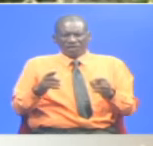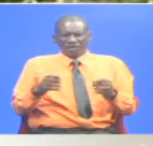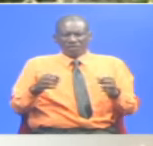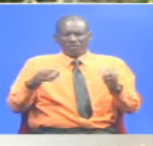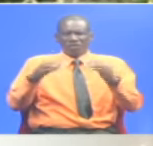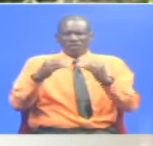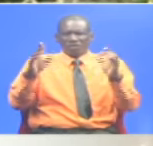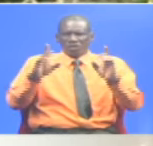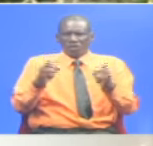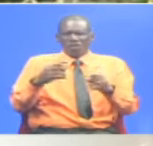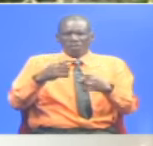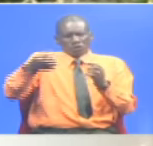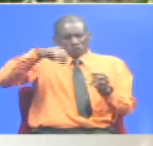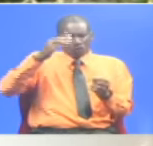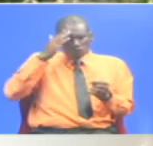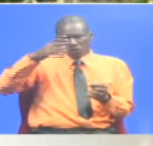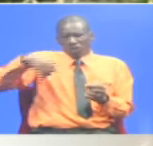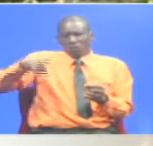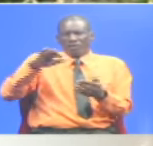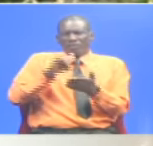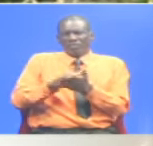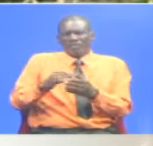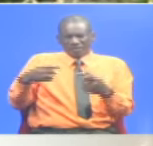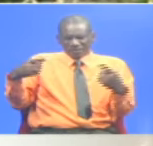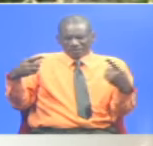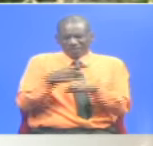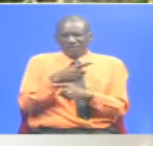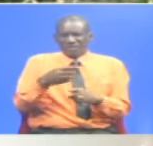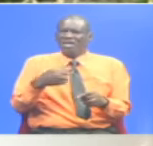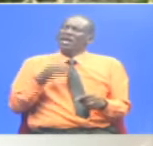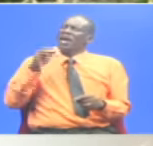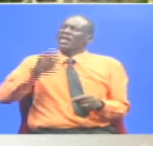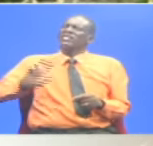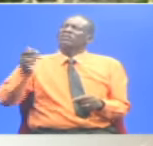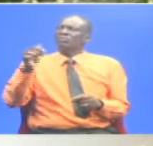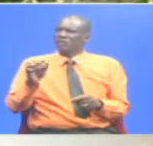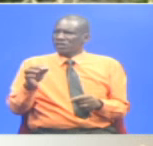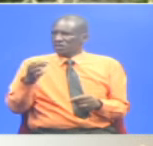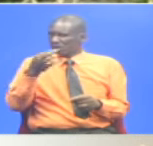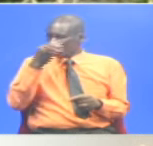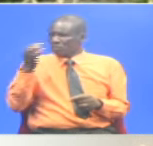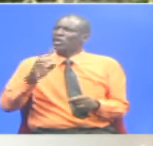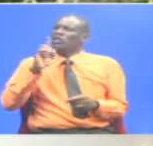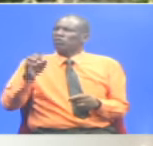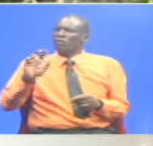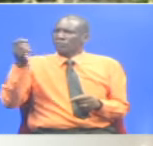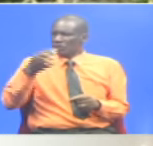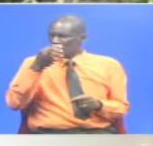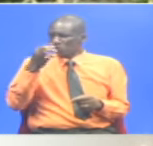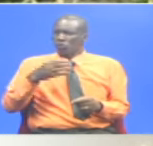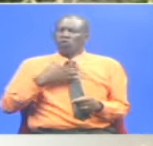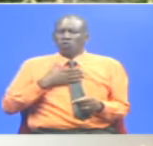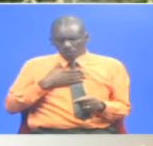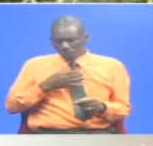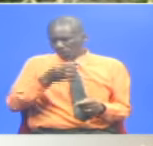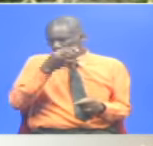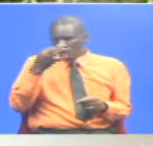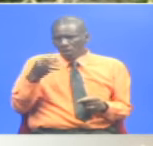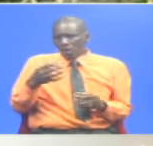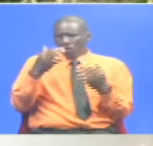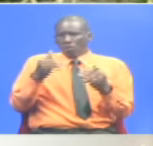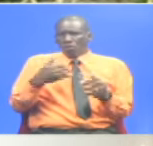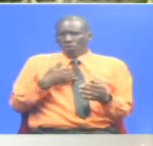going to close that gap. I asked the president, I told him, Your Excellency, because there is